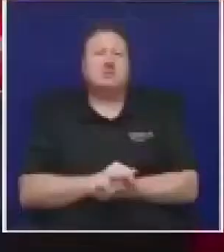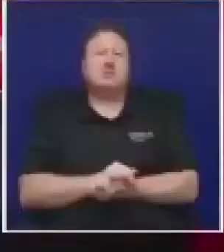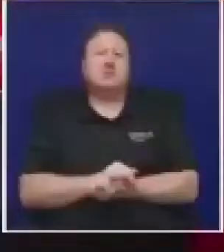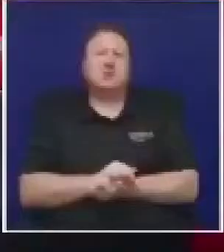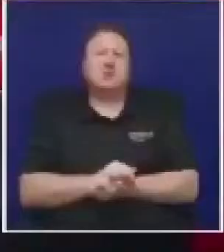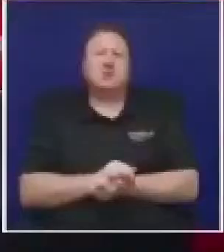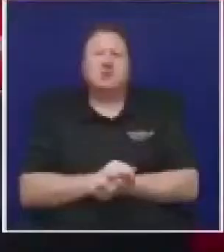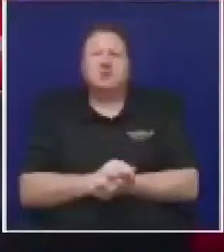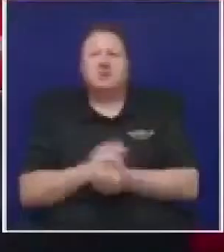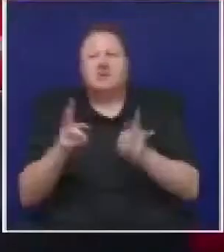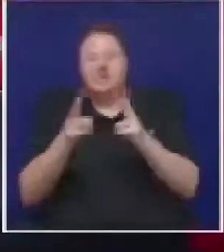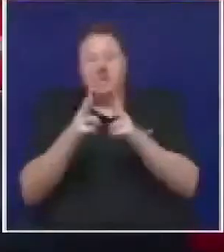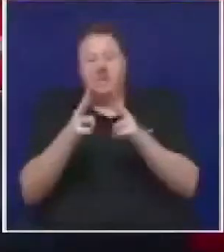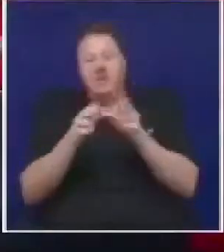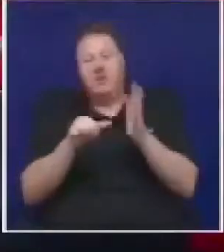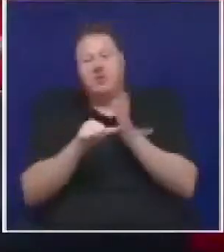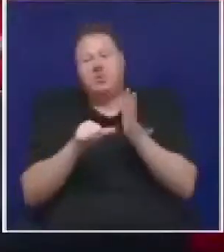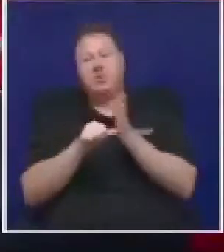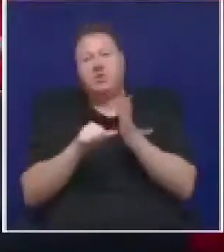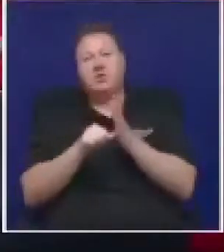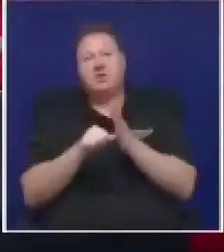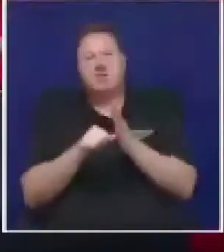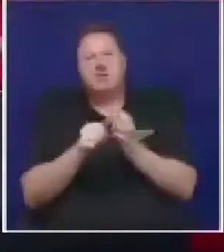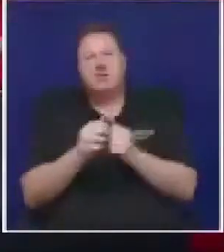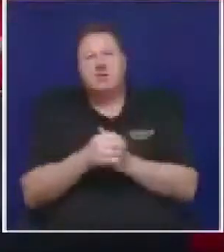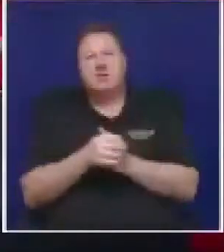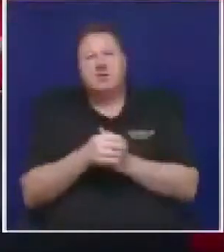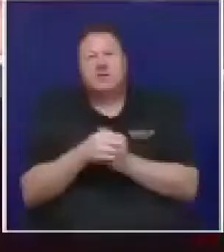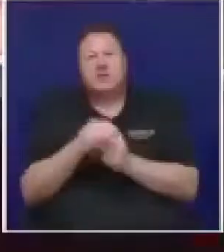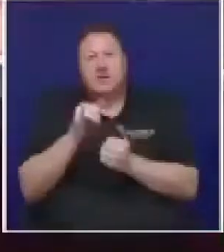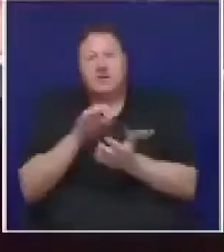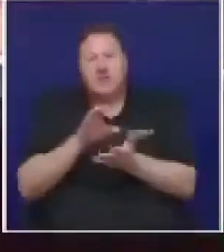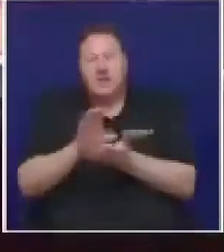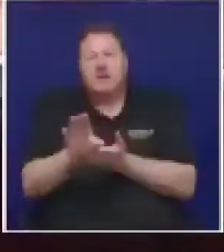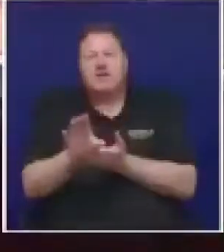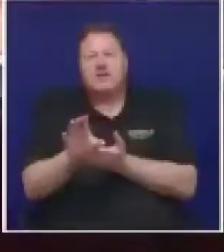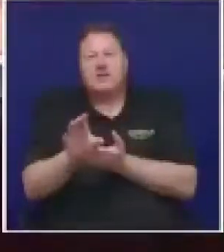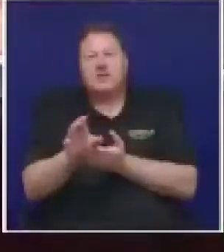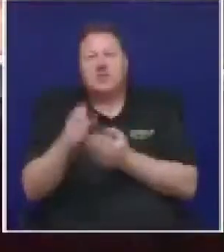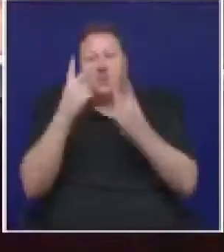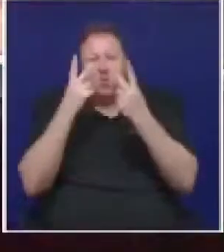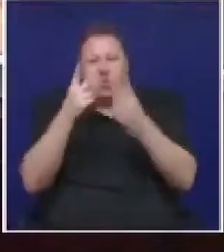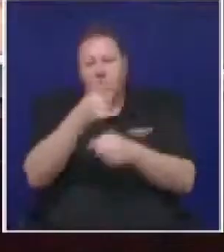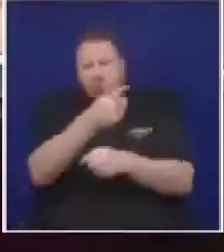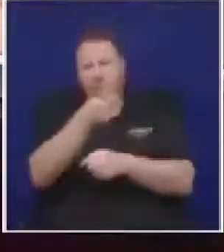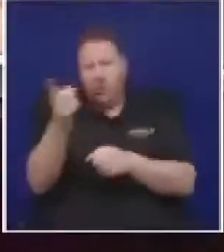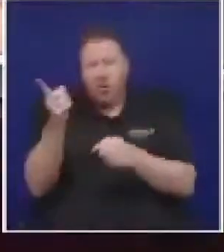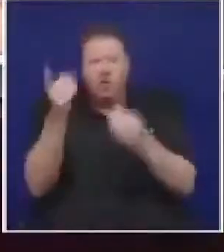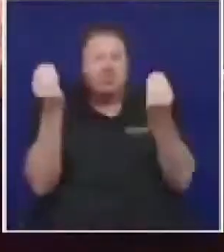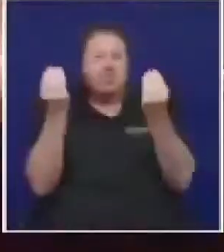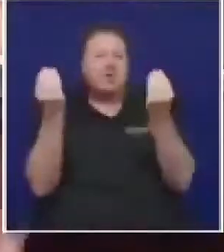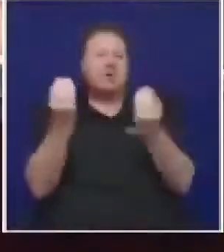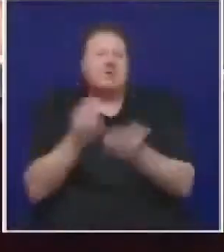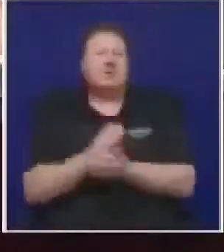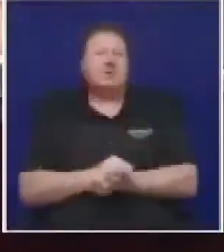very important because investors look for those signs, whether